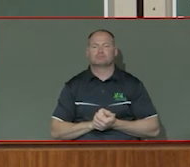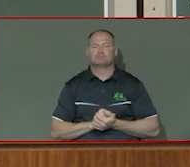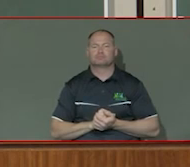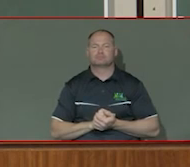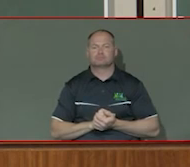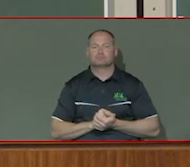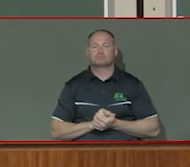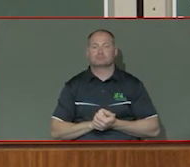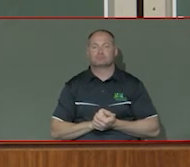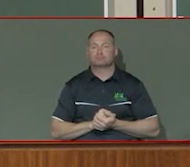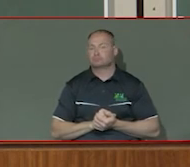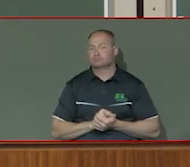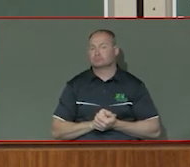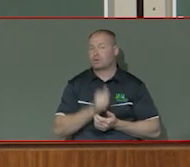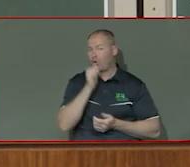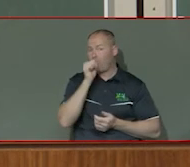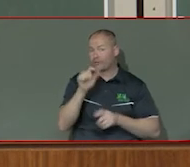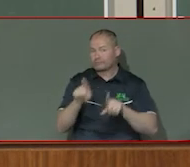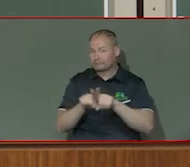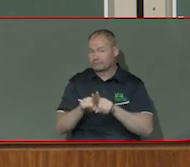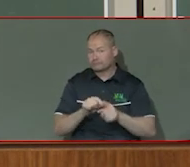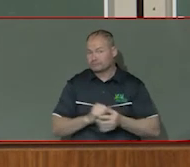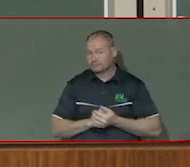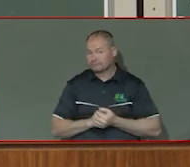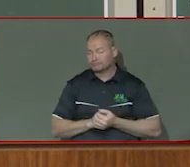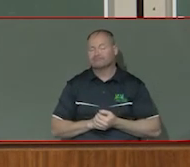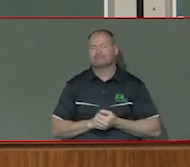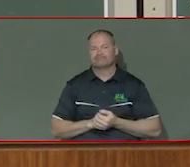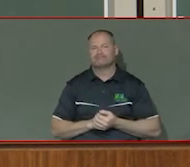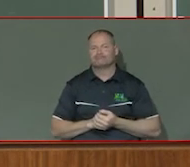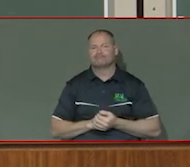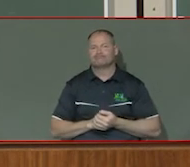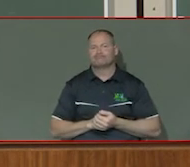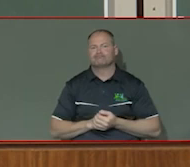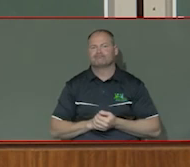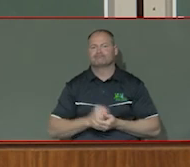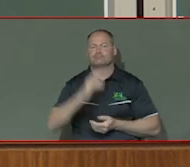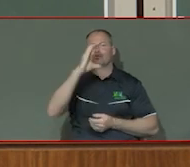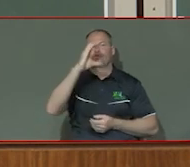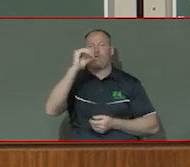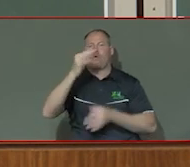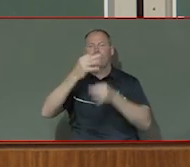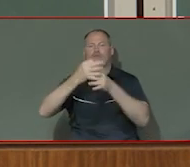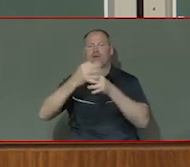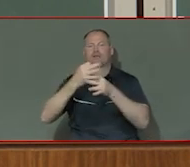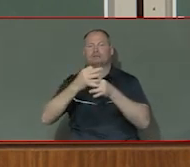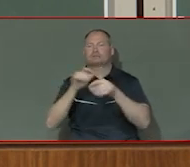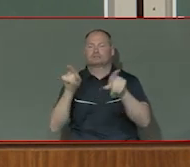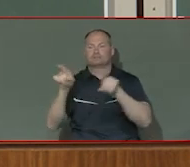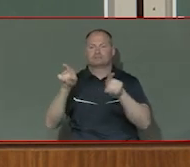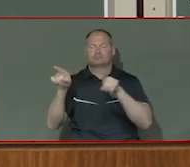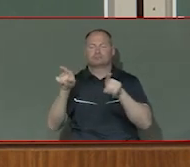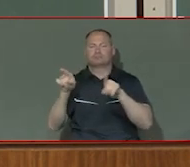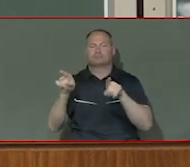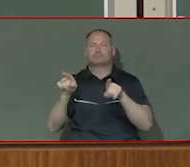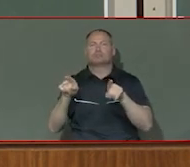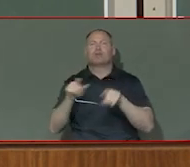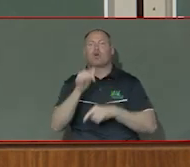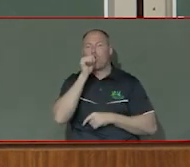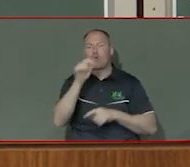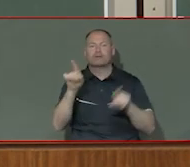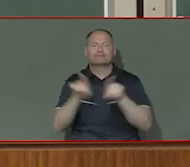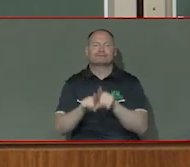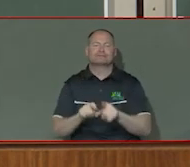Right, do you see it's the same answer? So people, the co-functions are equal if the two angles add up to 90. So please help me